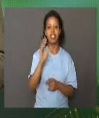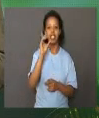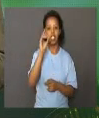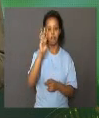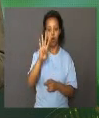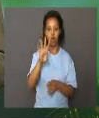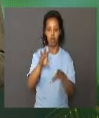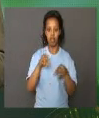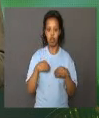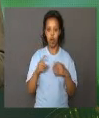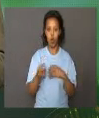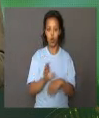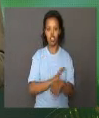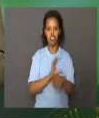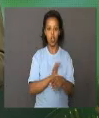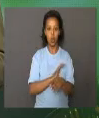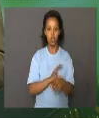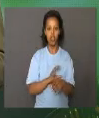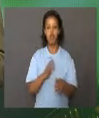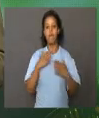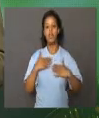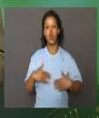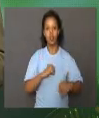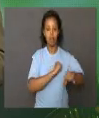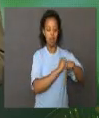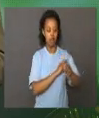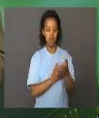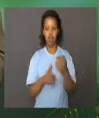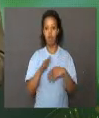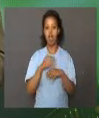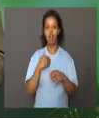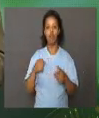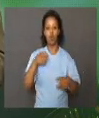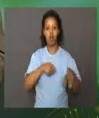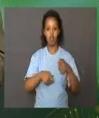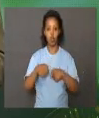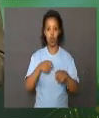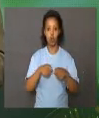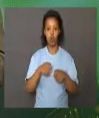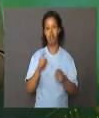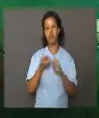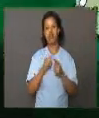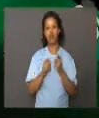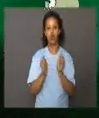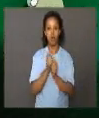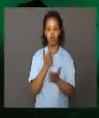CD4 receptors in the immune system? Discuss this with a partner.